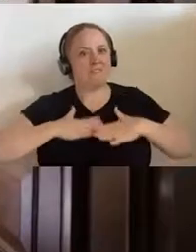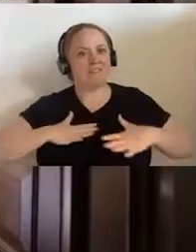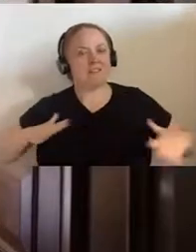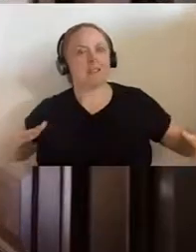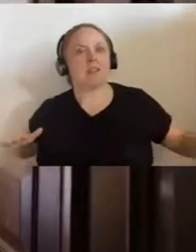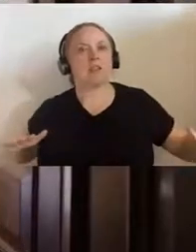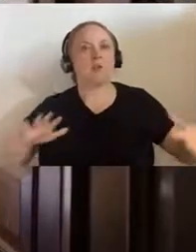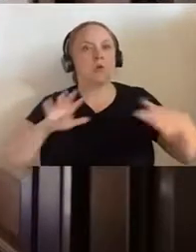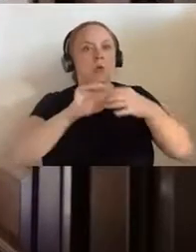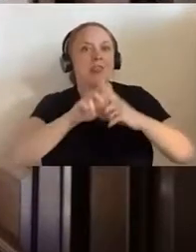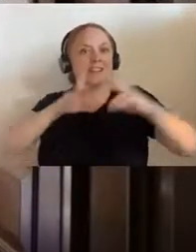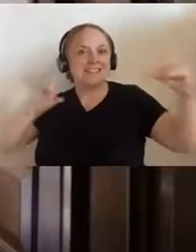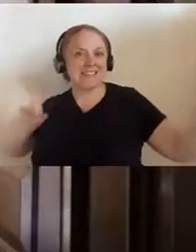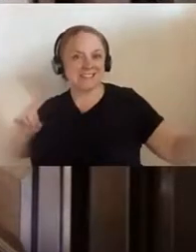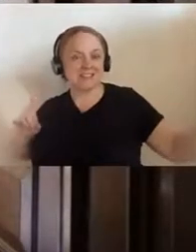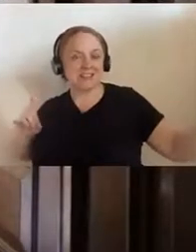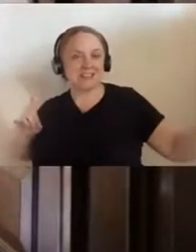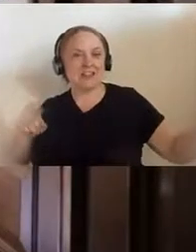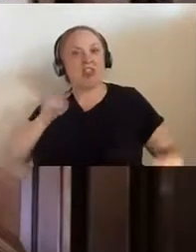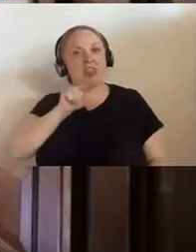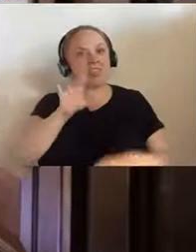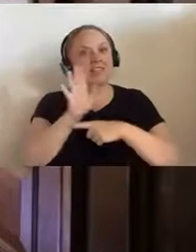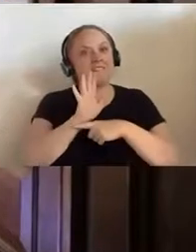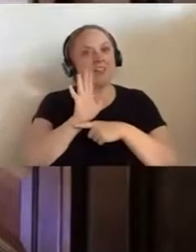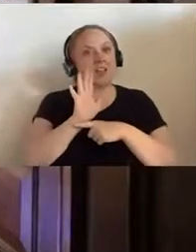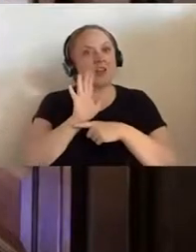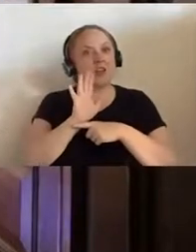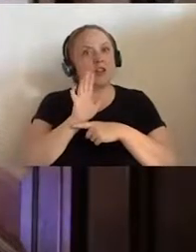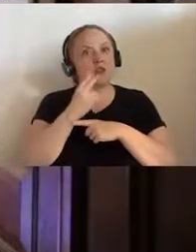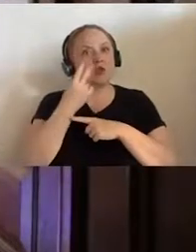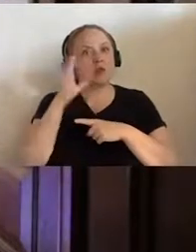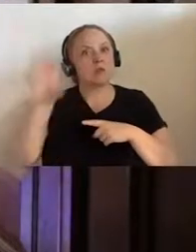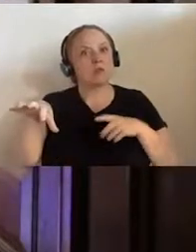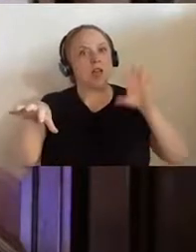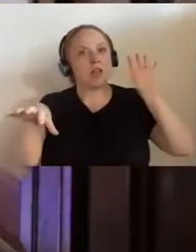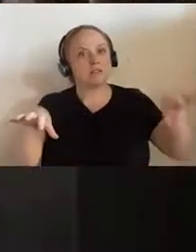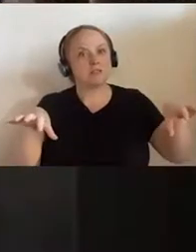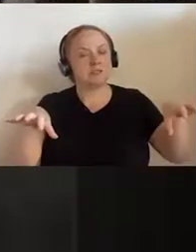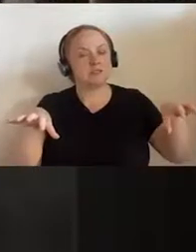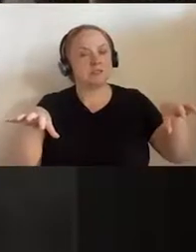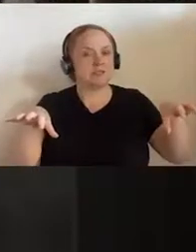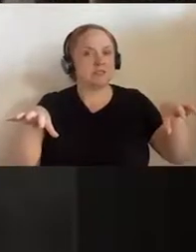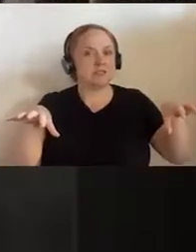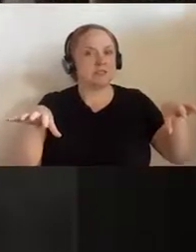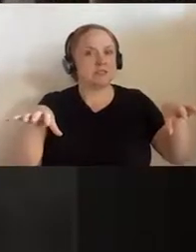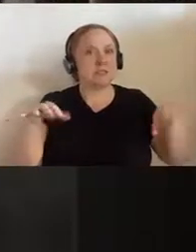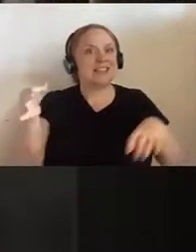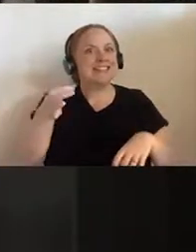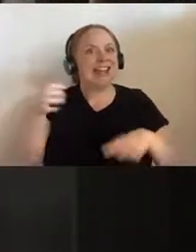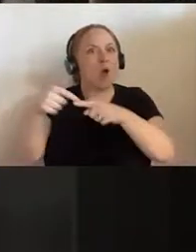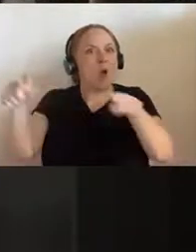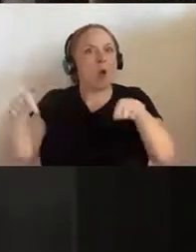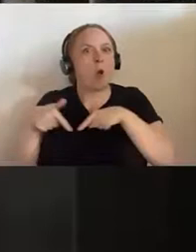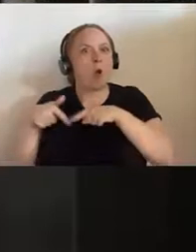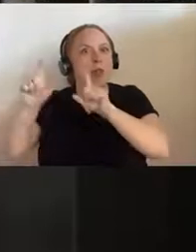distance that was between them. So in this video, there are two sites that the installation is working on, the Town Hall in Leeds and